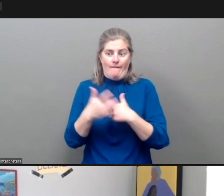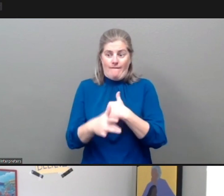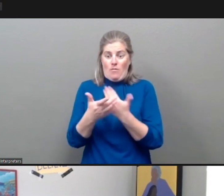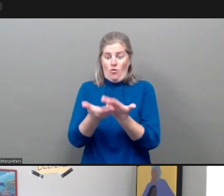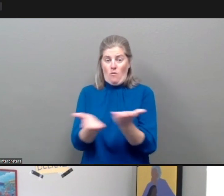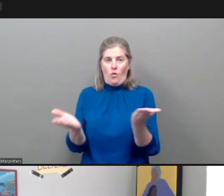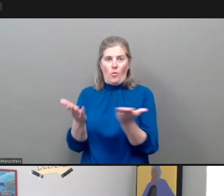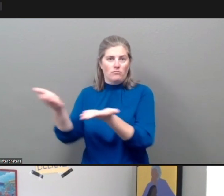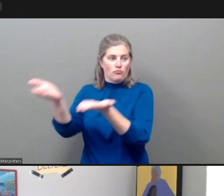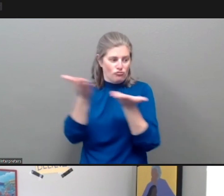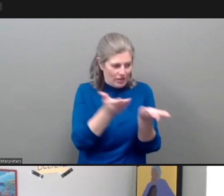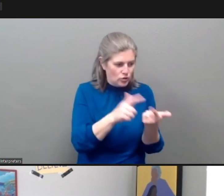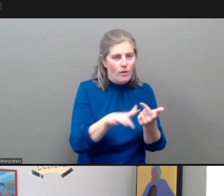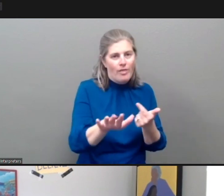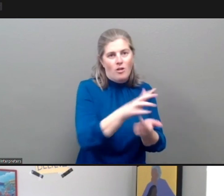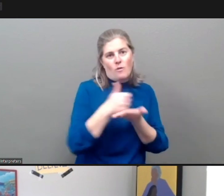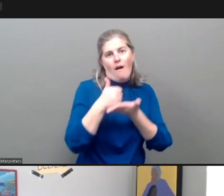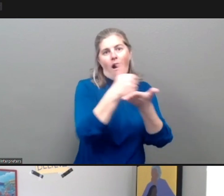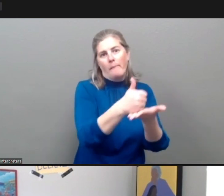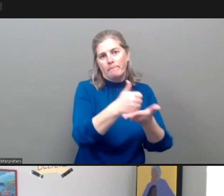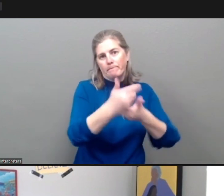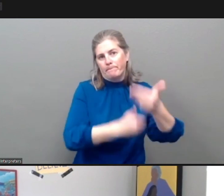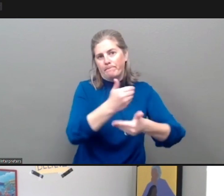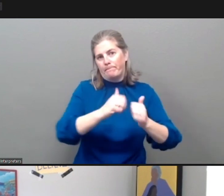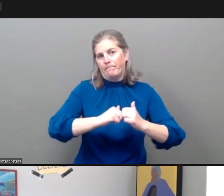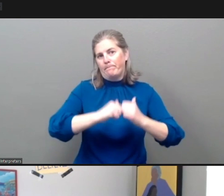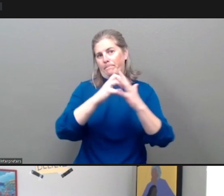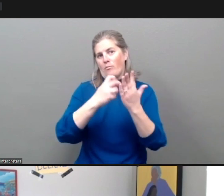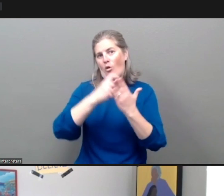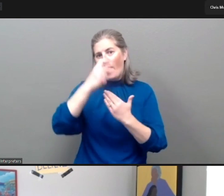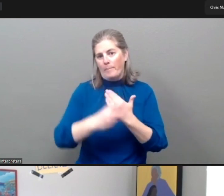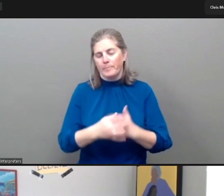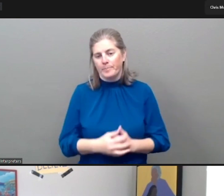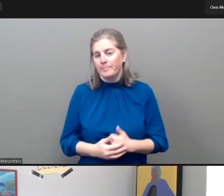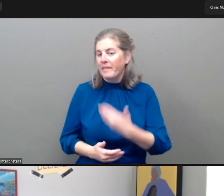we'll bring to bear to help make this happen.